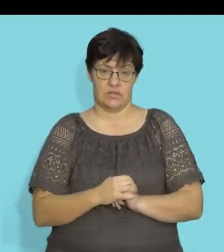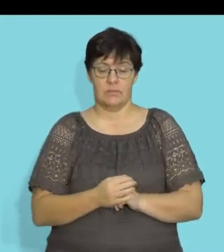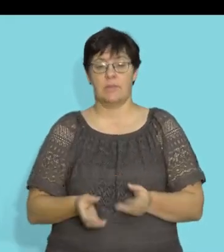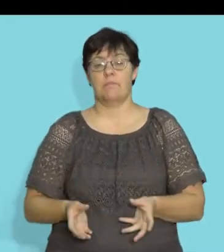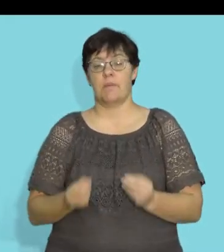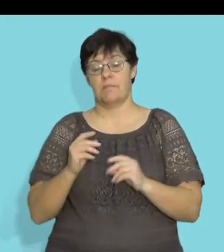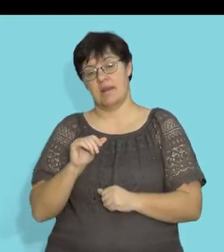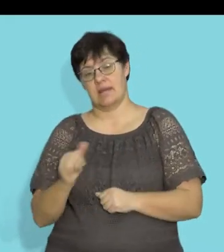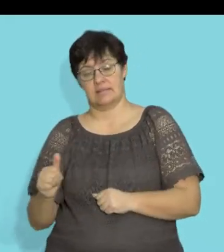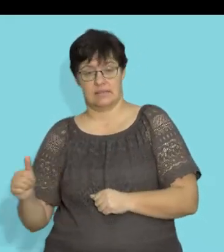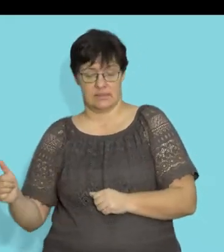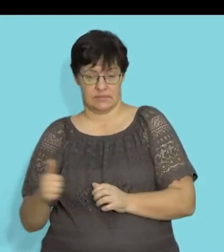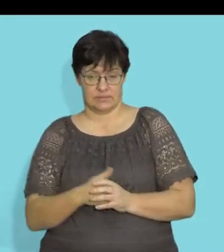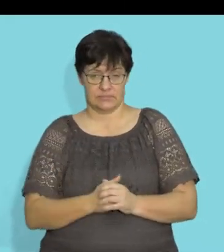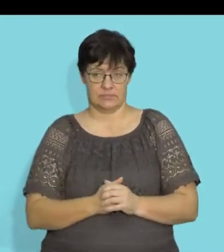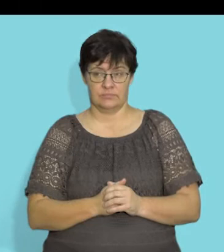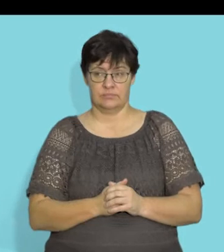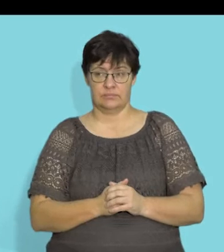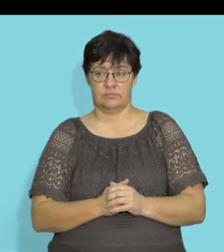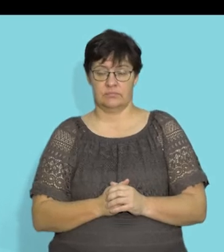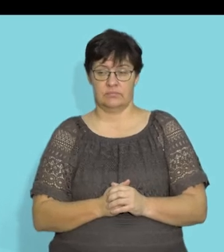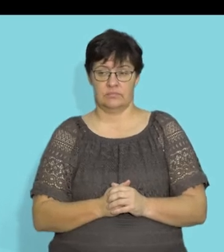to get to the next term.